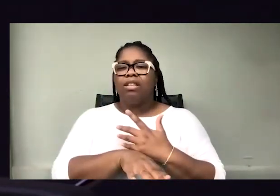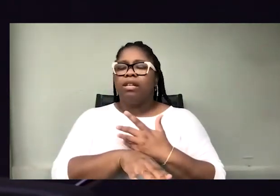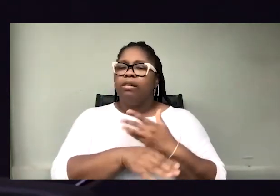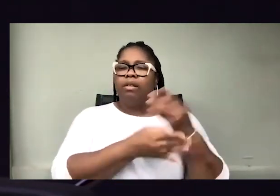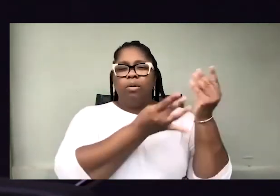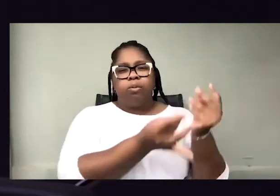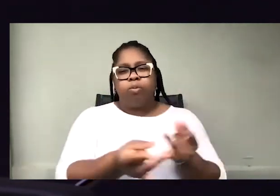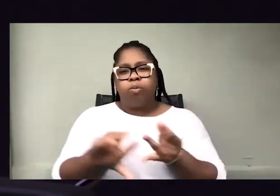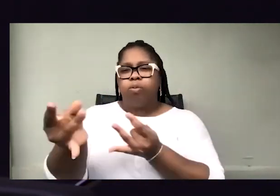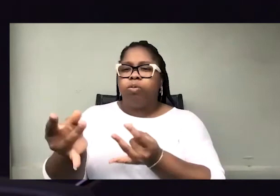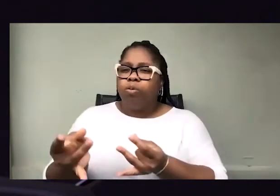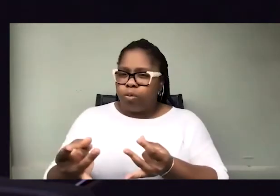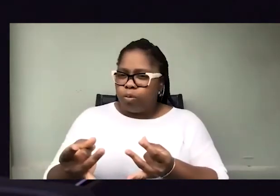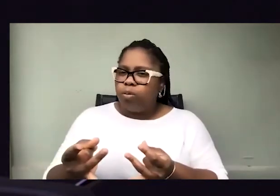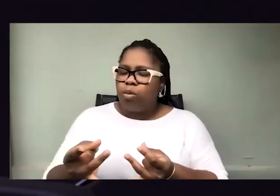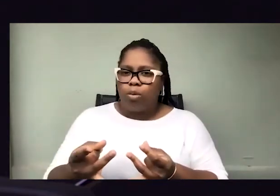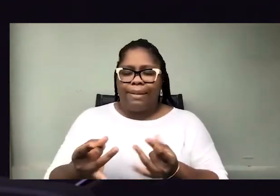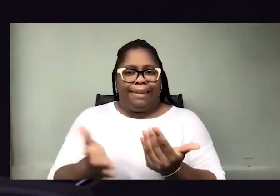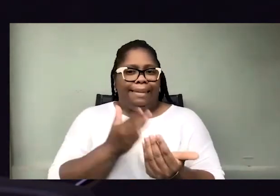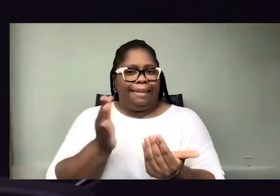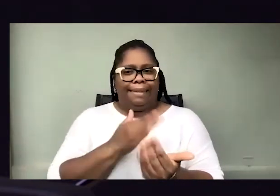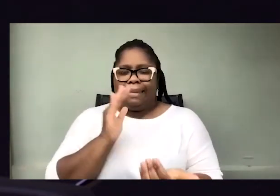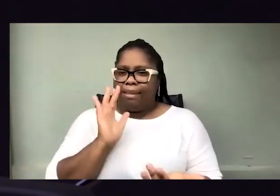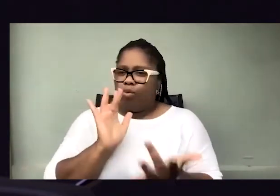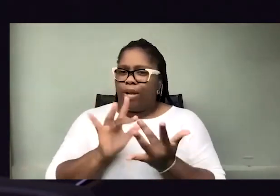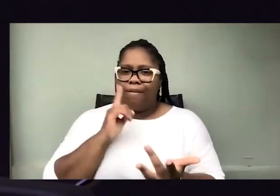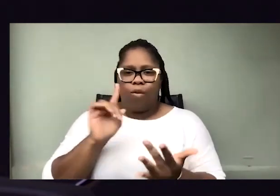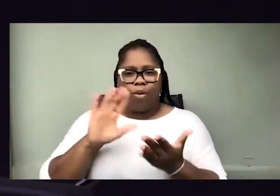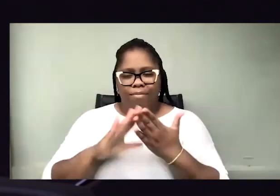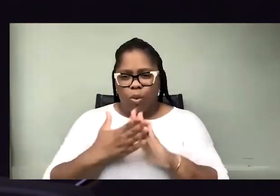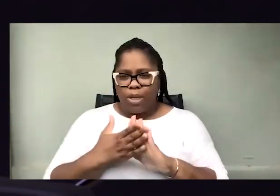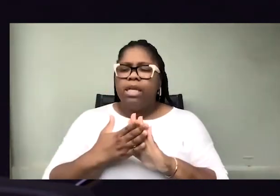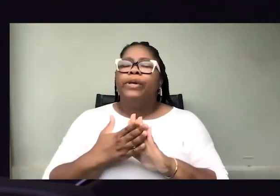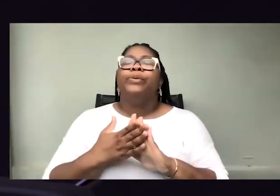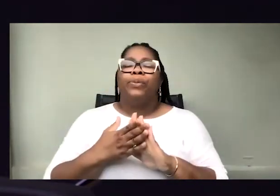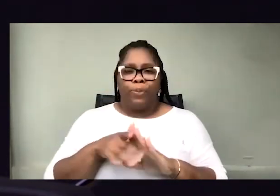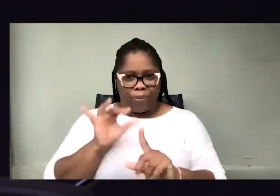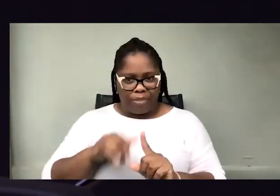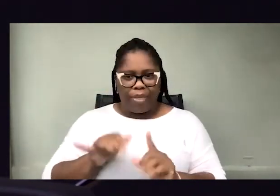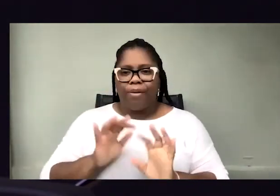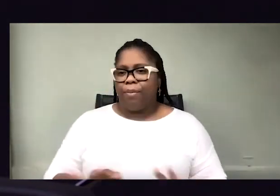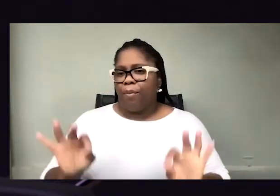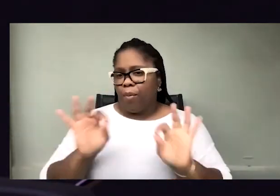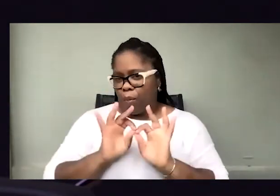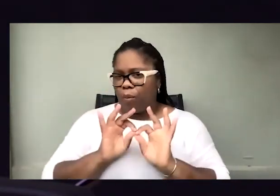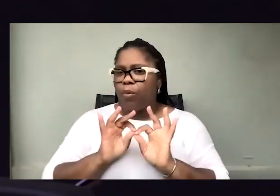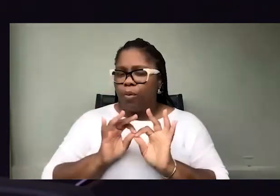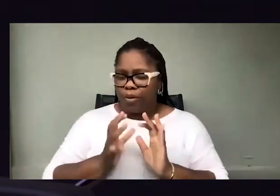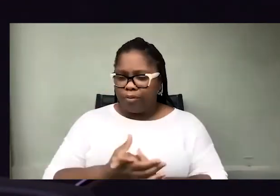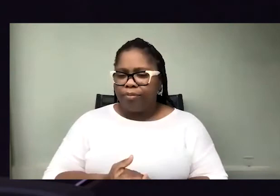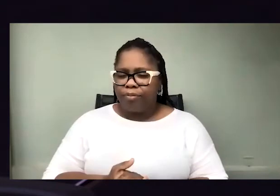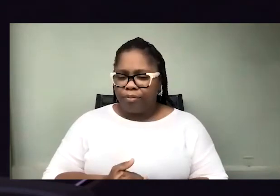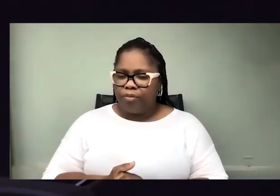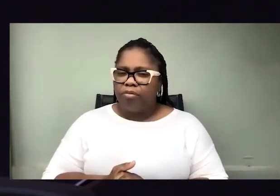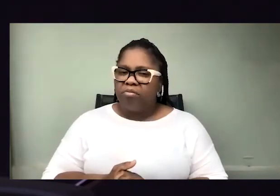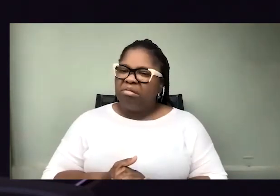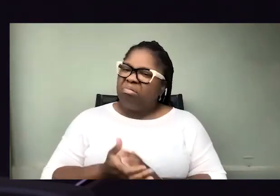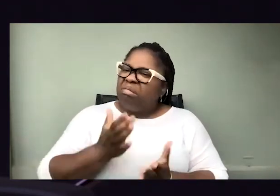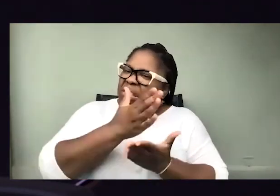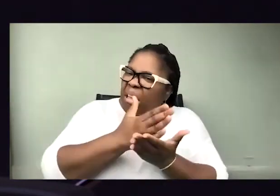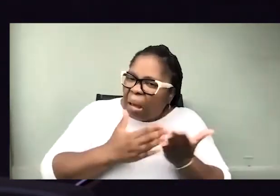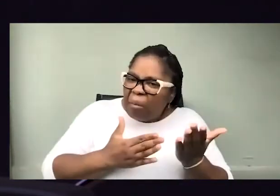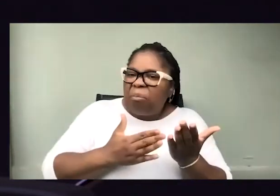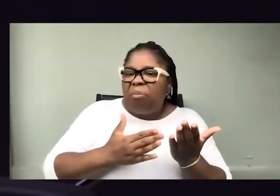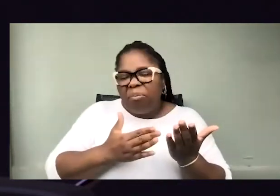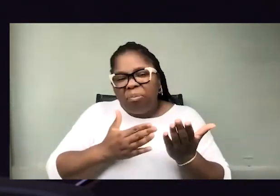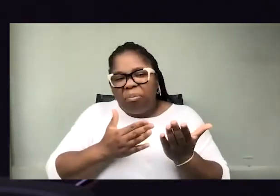seamless and highly visible for the community is important. We have pieces of that in place, so